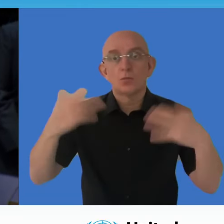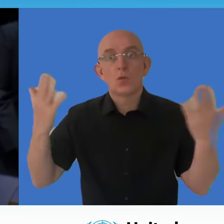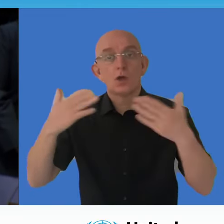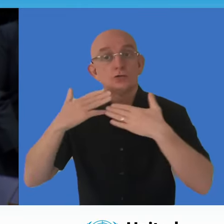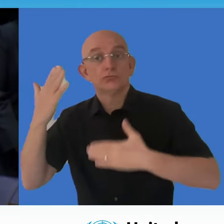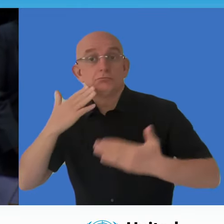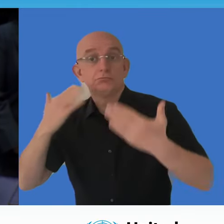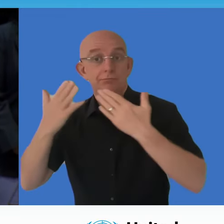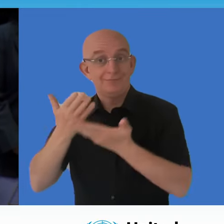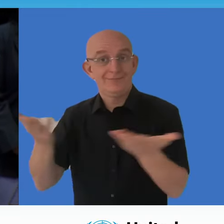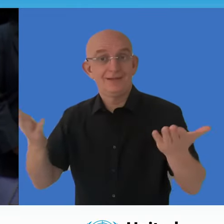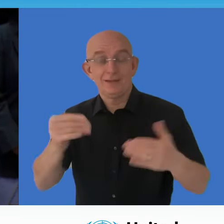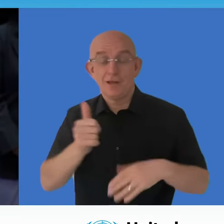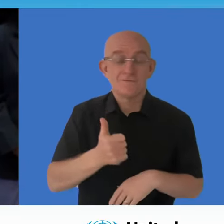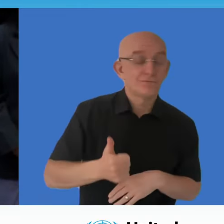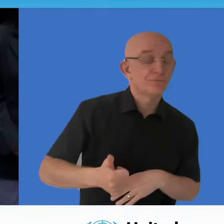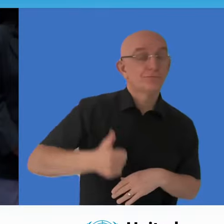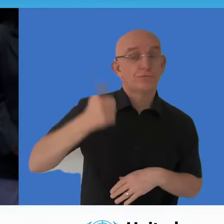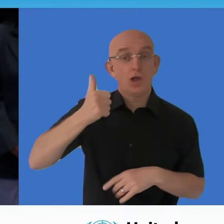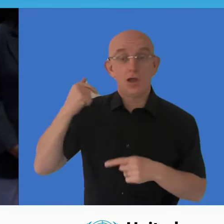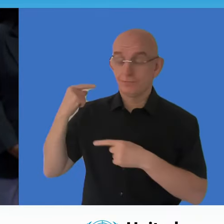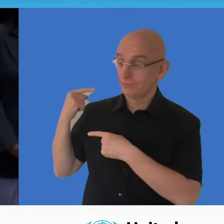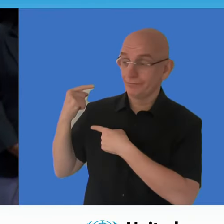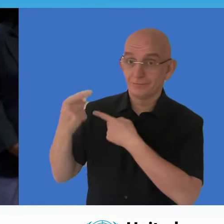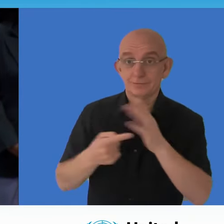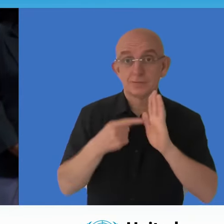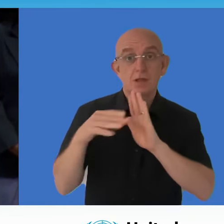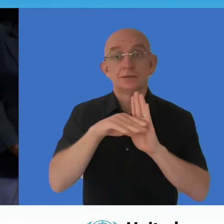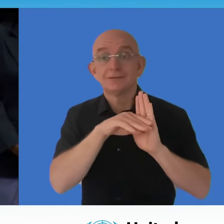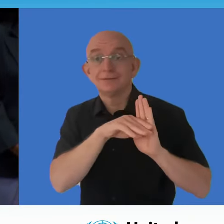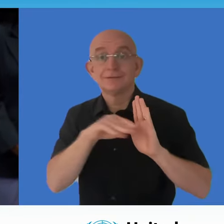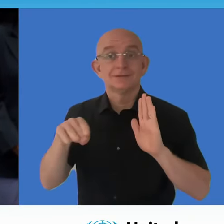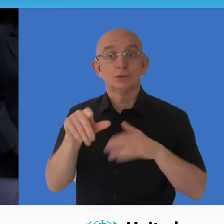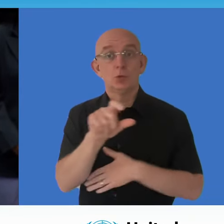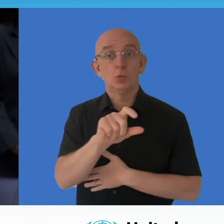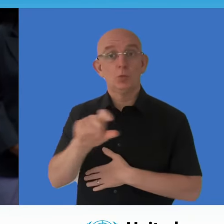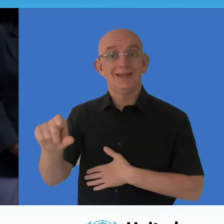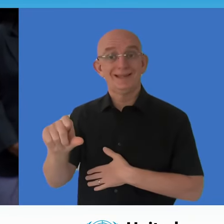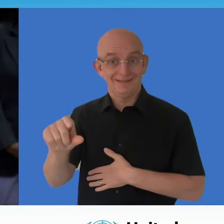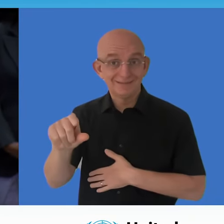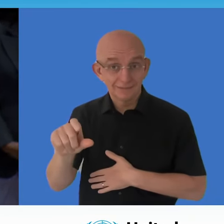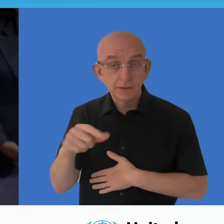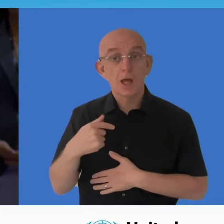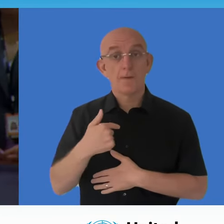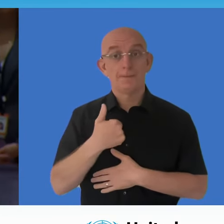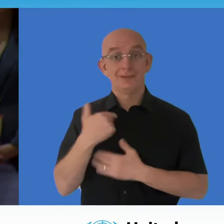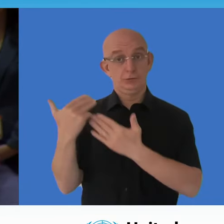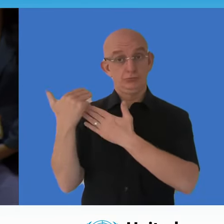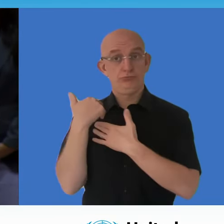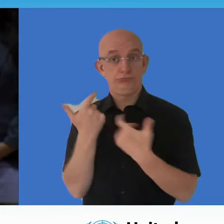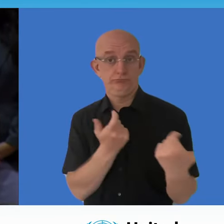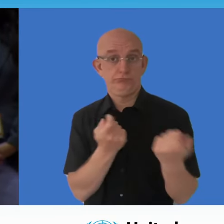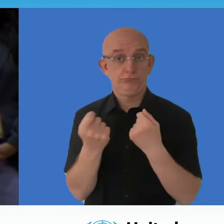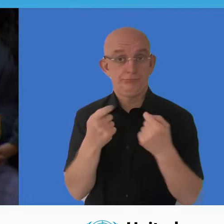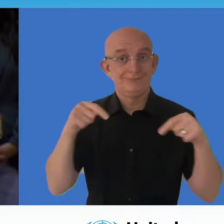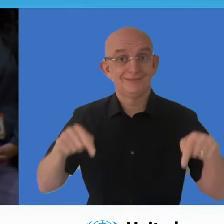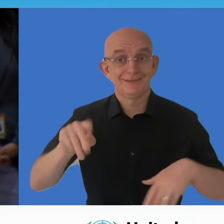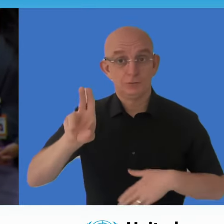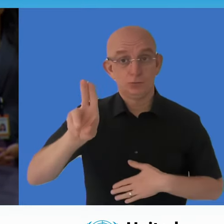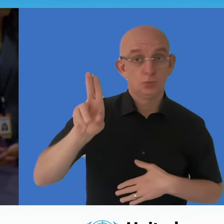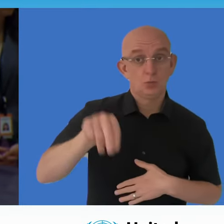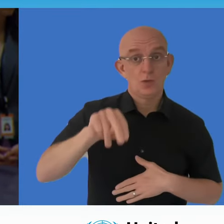Week, which I am convening here at the United Nations headquarters. Our